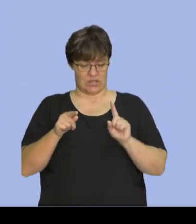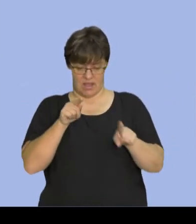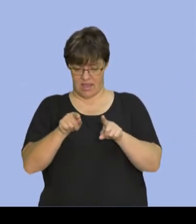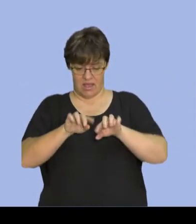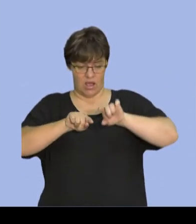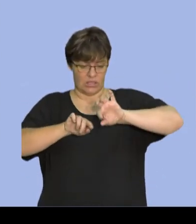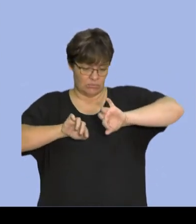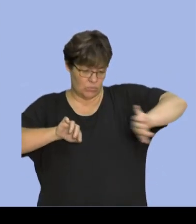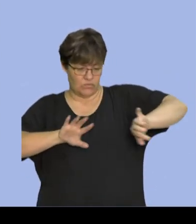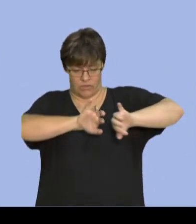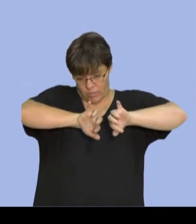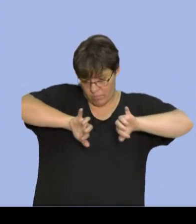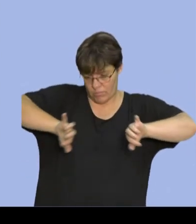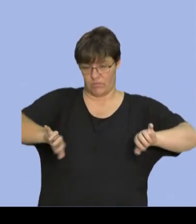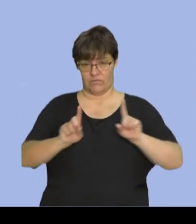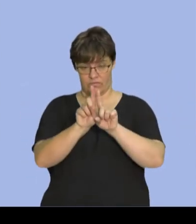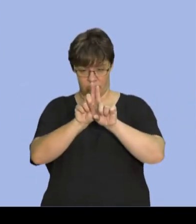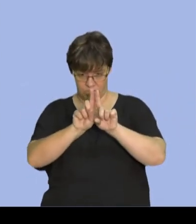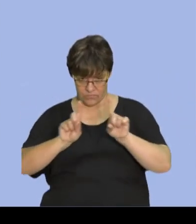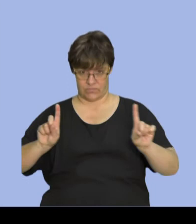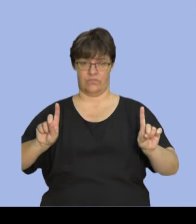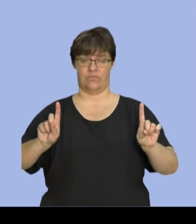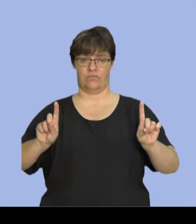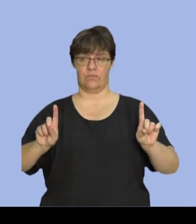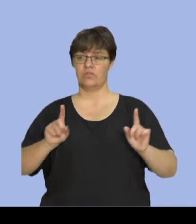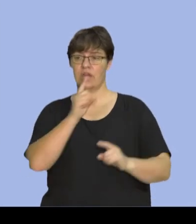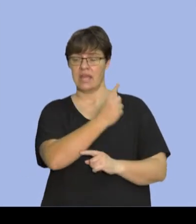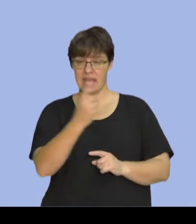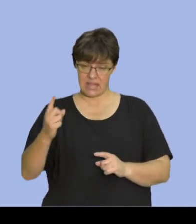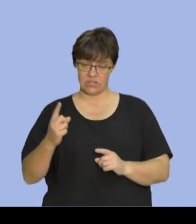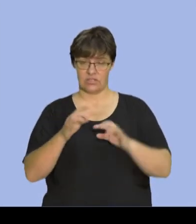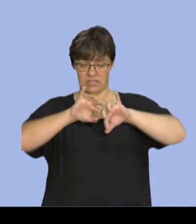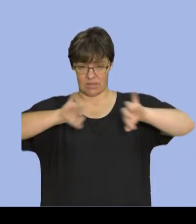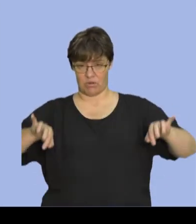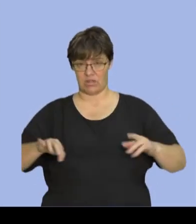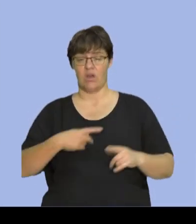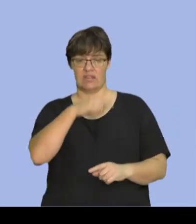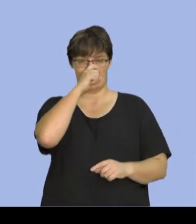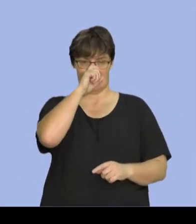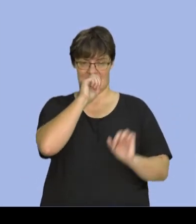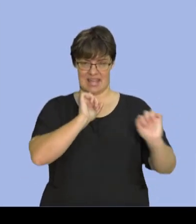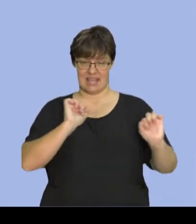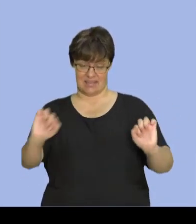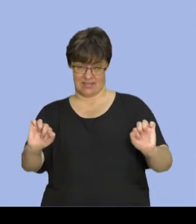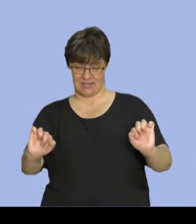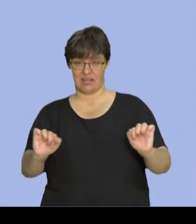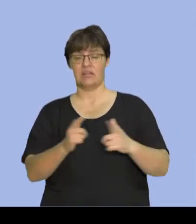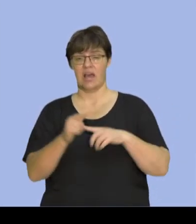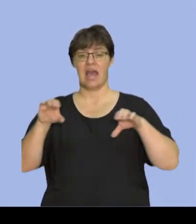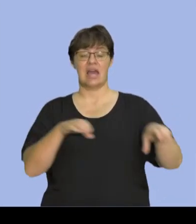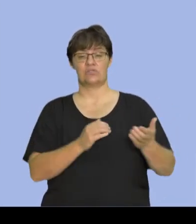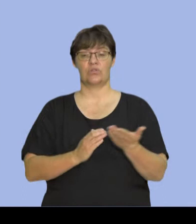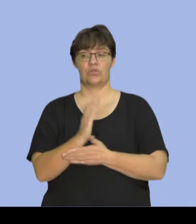to the opposite poles. So we find that each chromosome separates into its sister chromatids by the action of